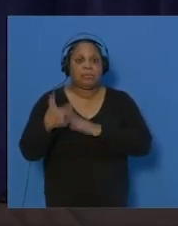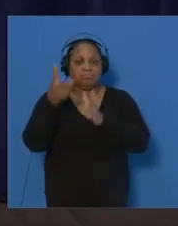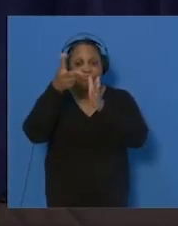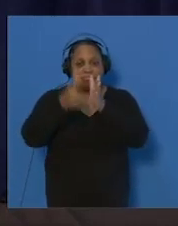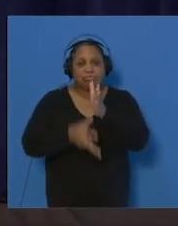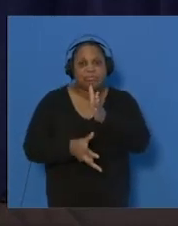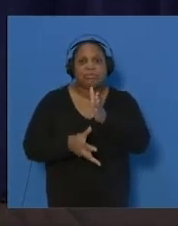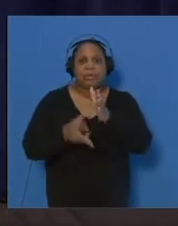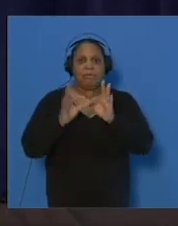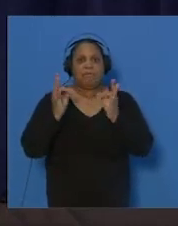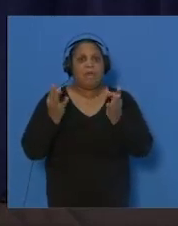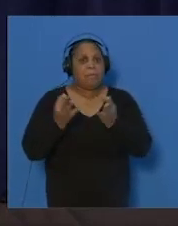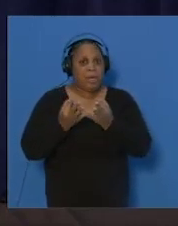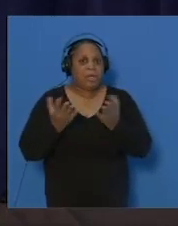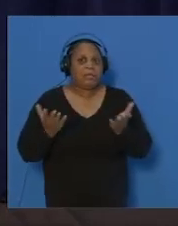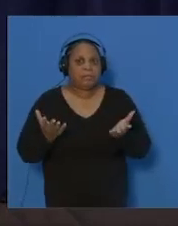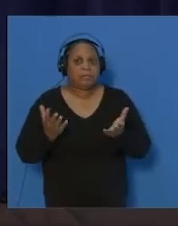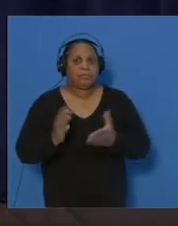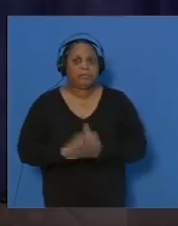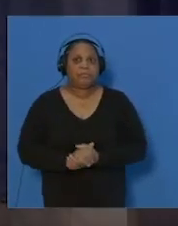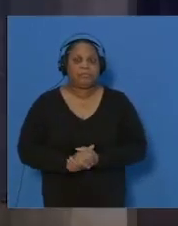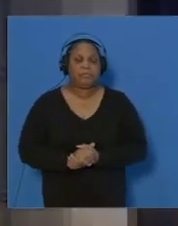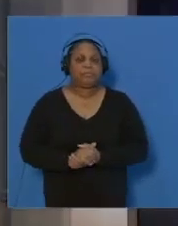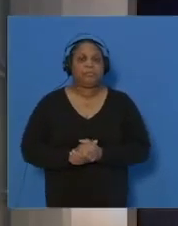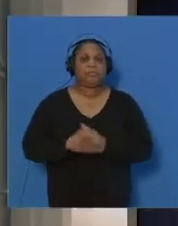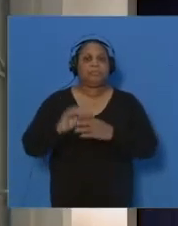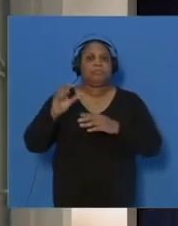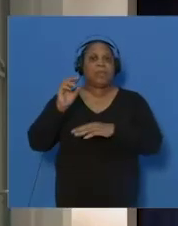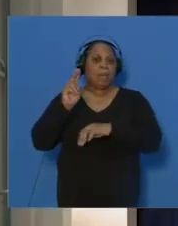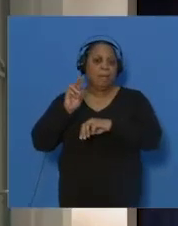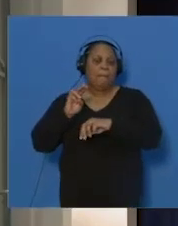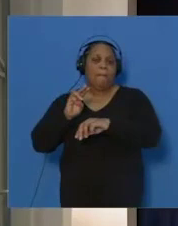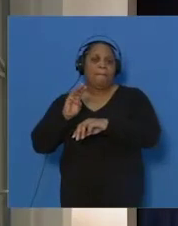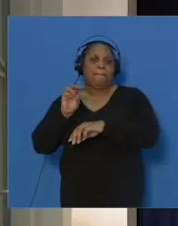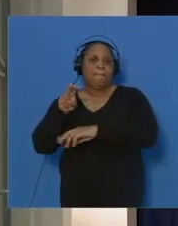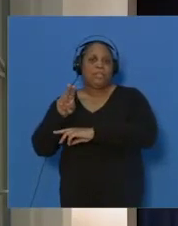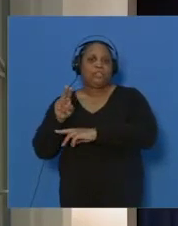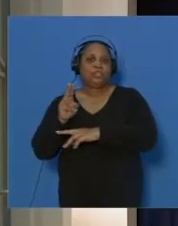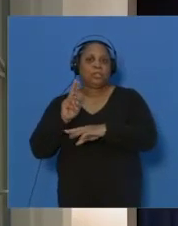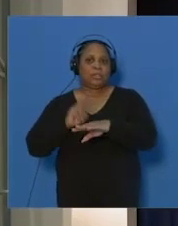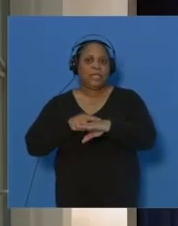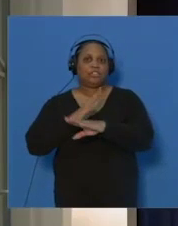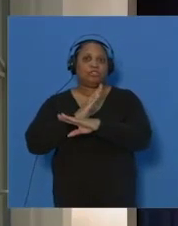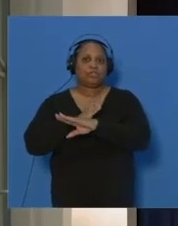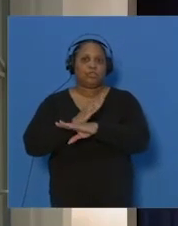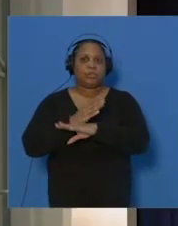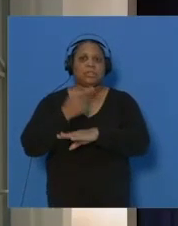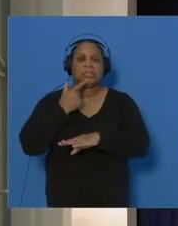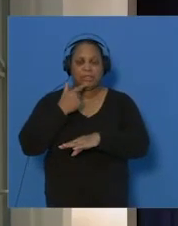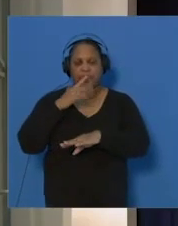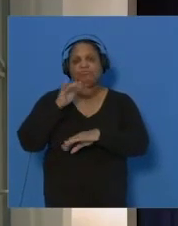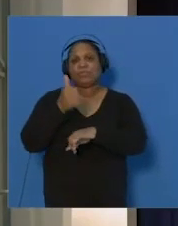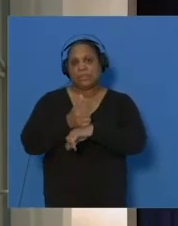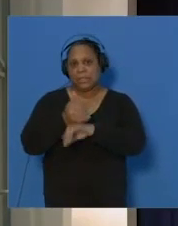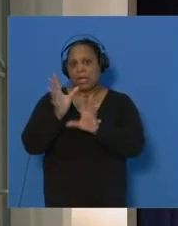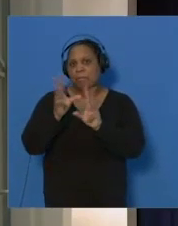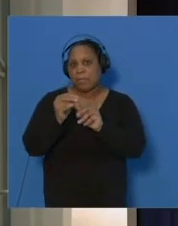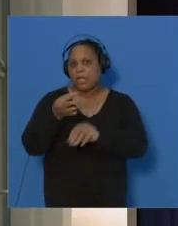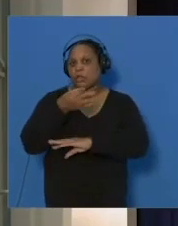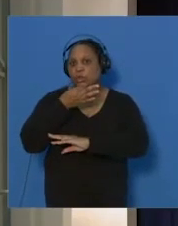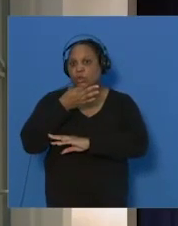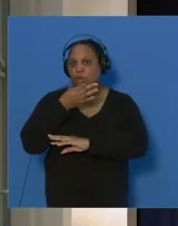family members. Premier, if I can add? Go ahead. Trevor, the Ministry of National Security will be setting up a meeting in the not-too-distant future